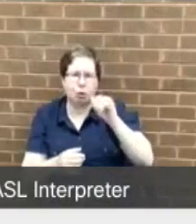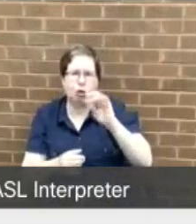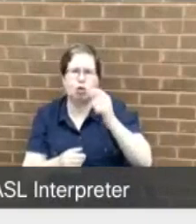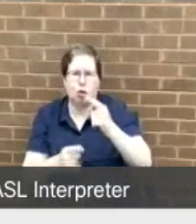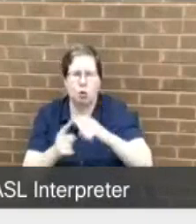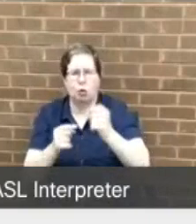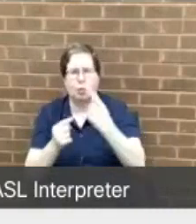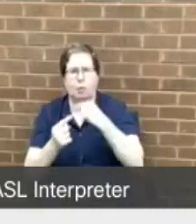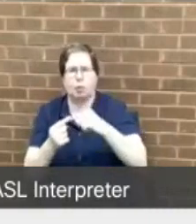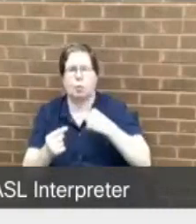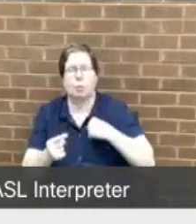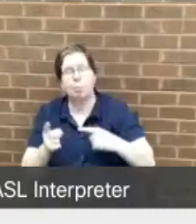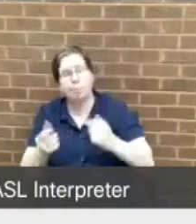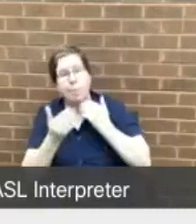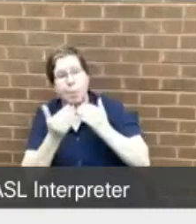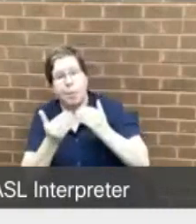my